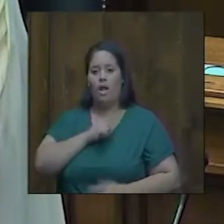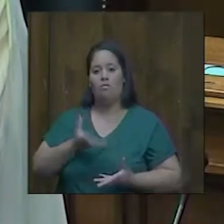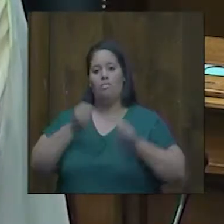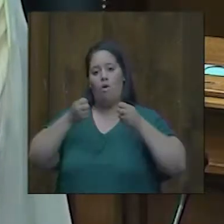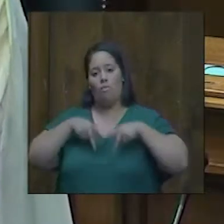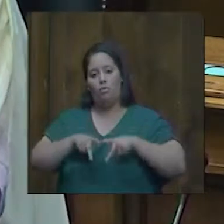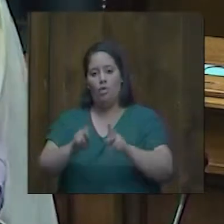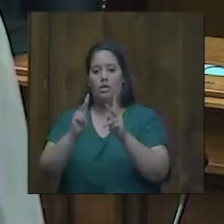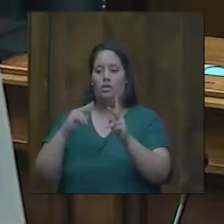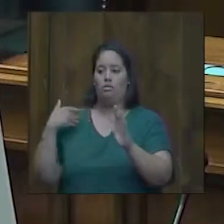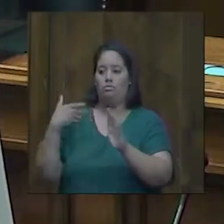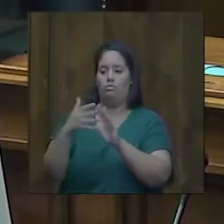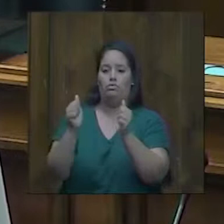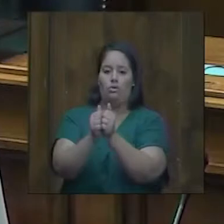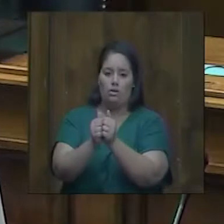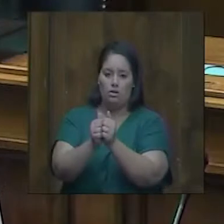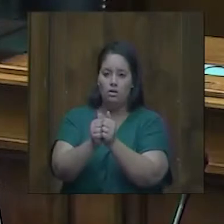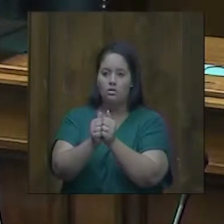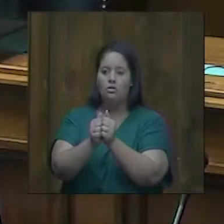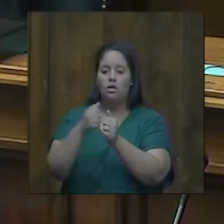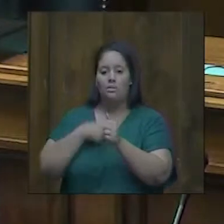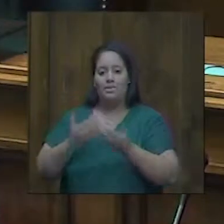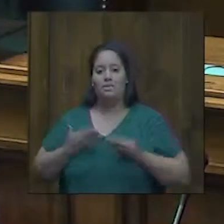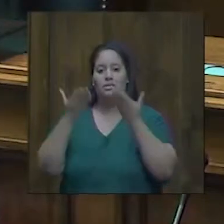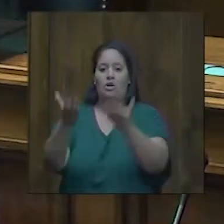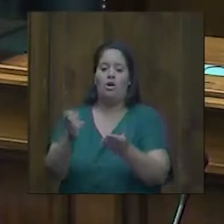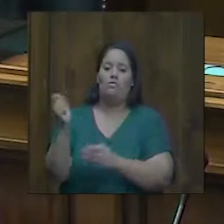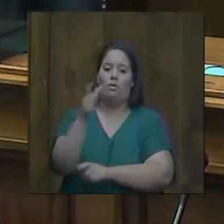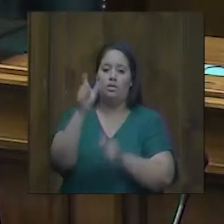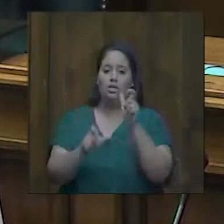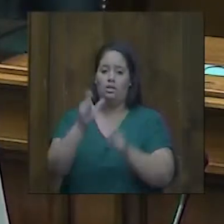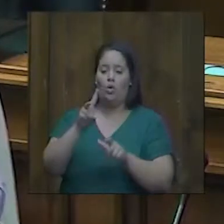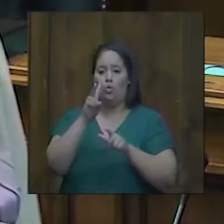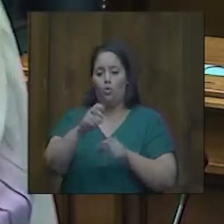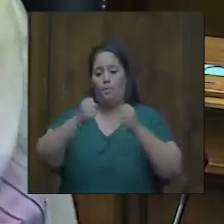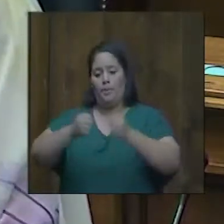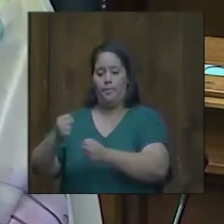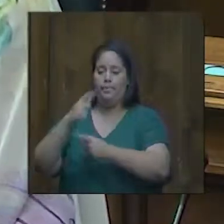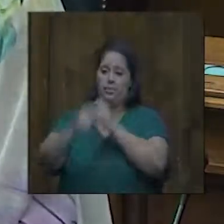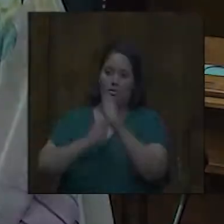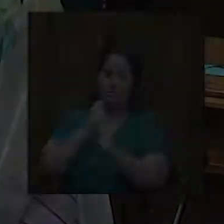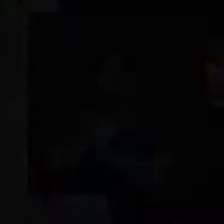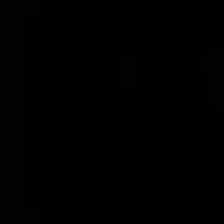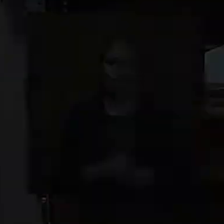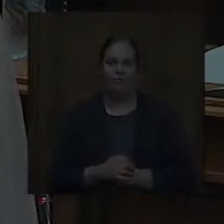opportunity we have had together to serve our citizens over two stable terms in office.